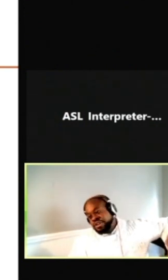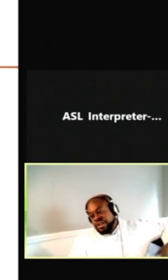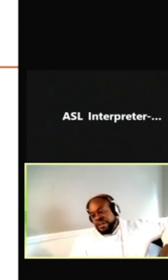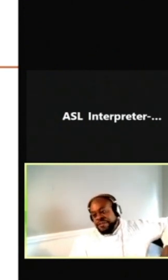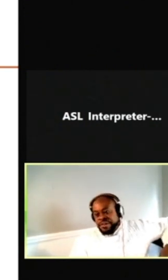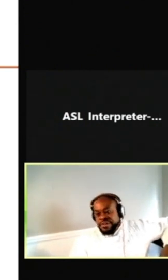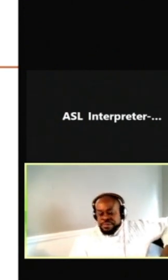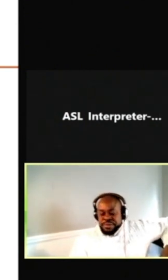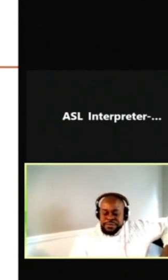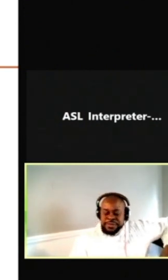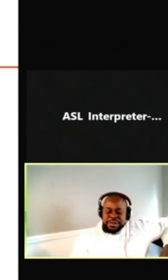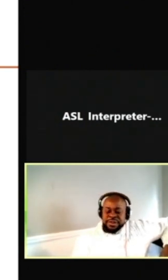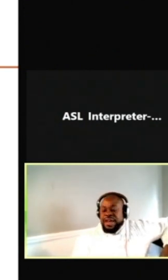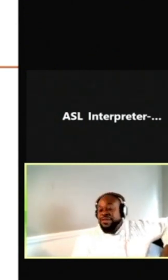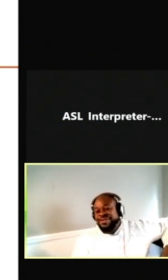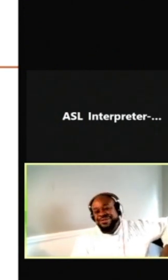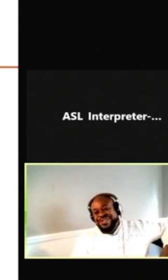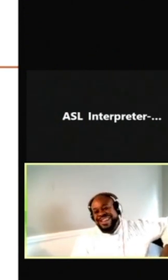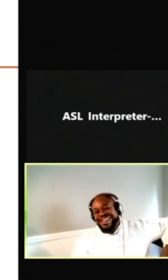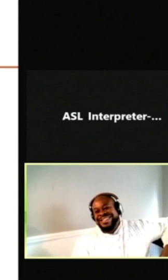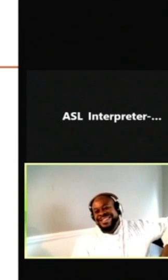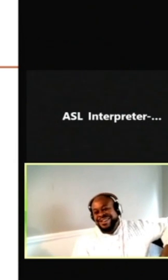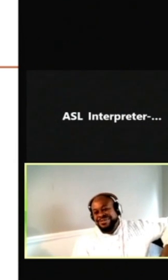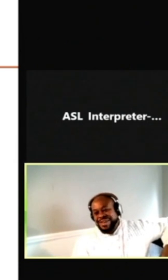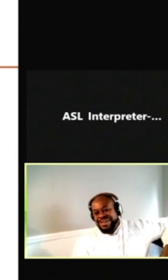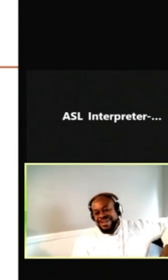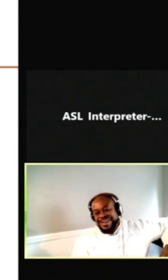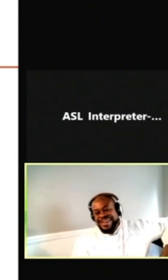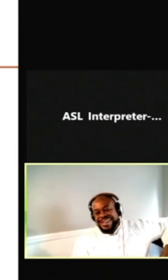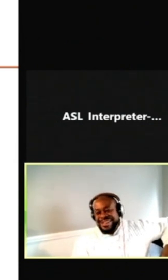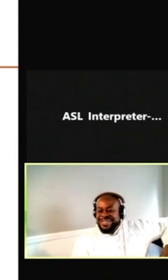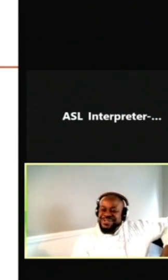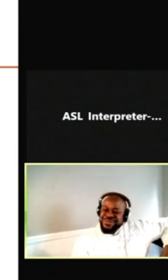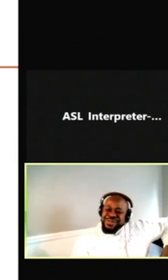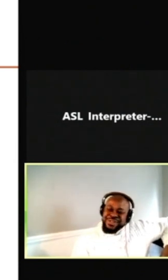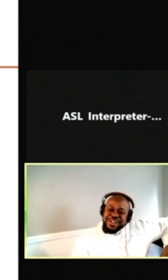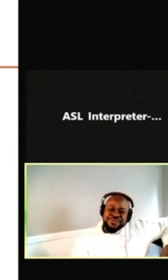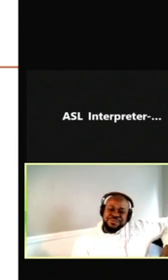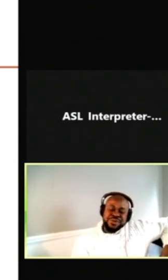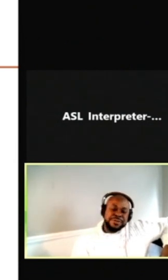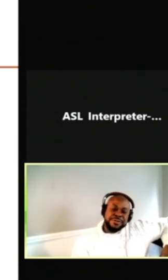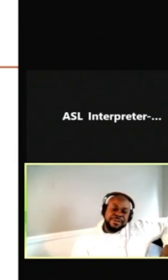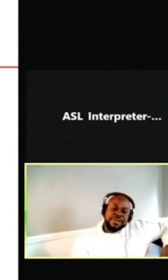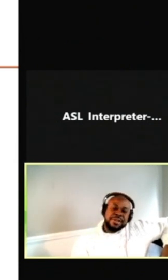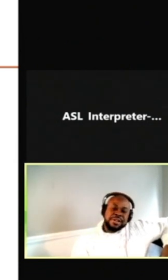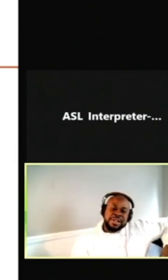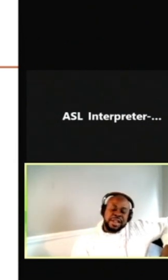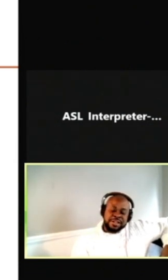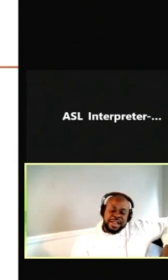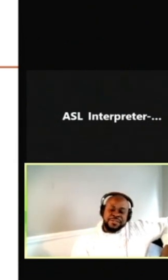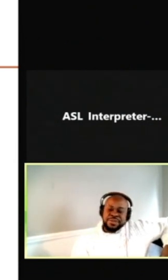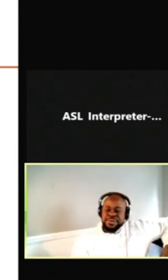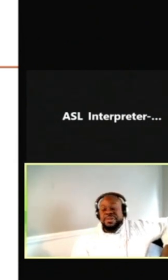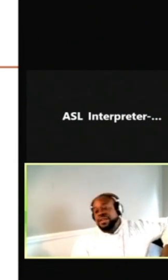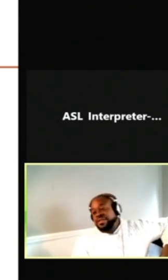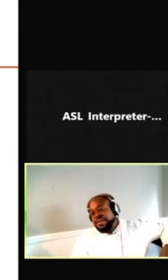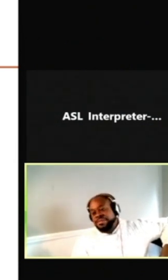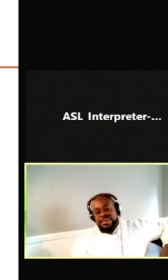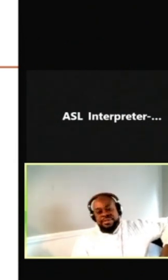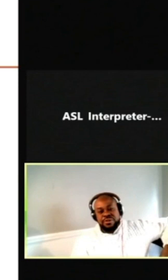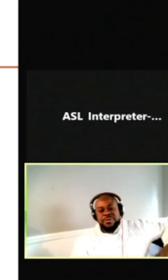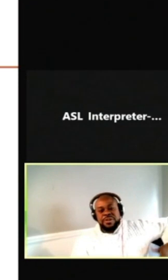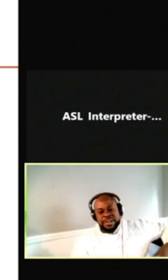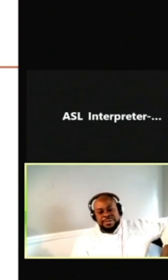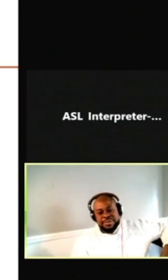me in a nutshell. I figure it's important for you to know how a social scientist like me gets into this kind of work. Like a lot of you, next